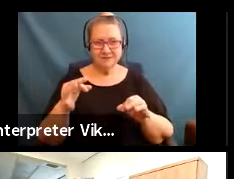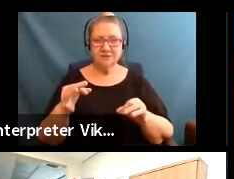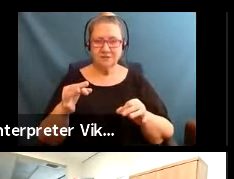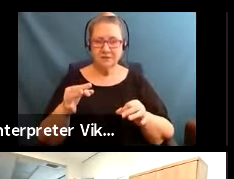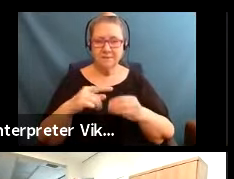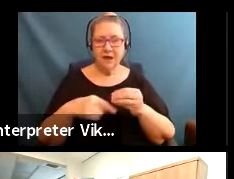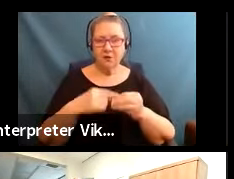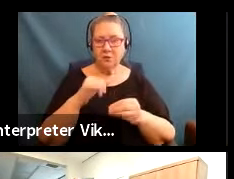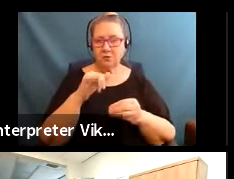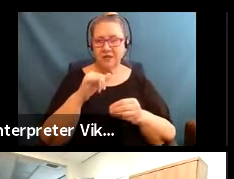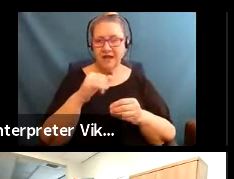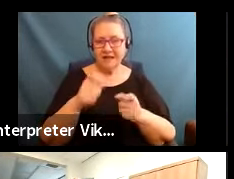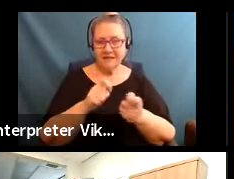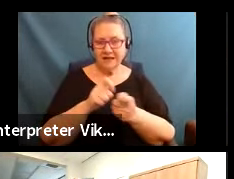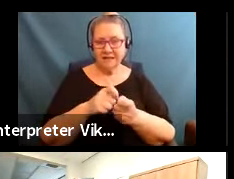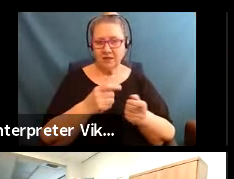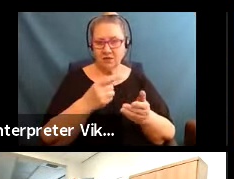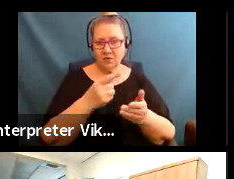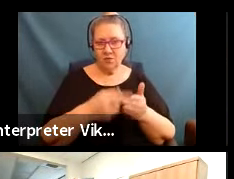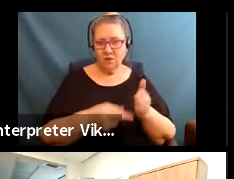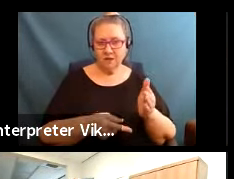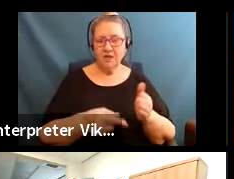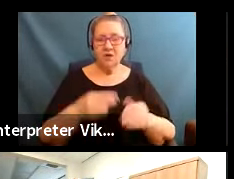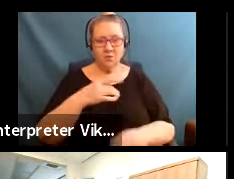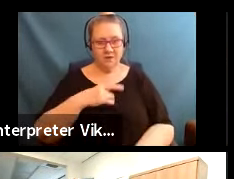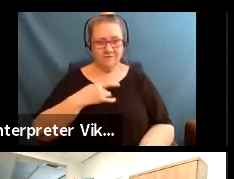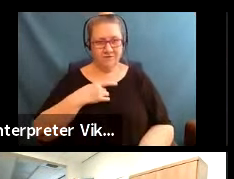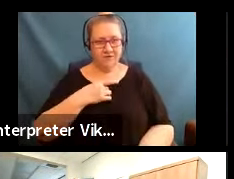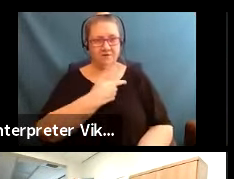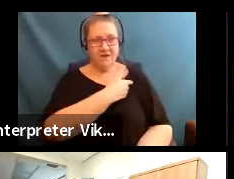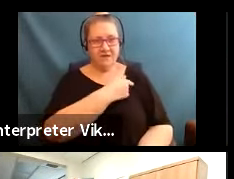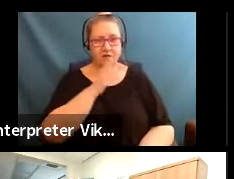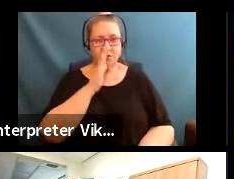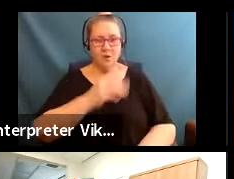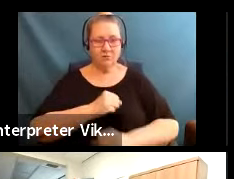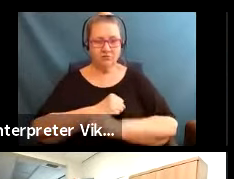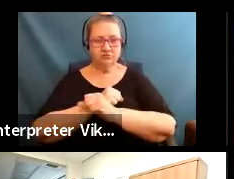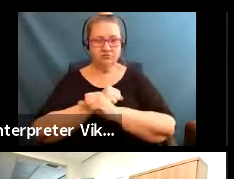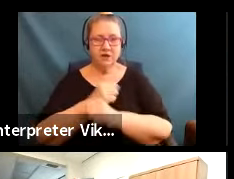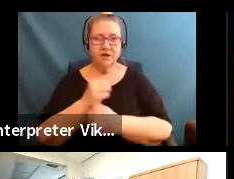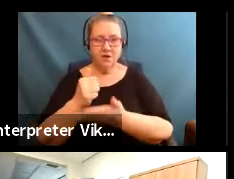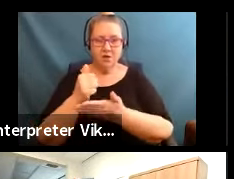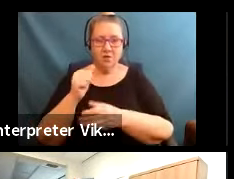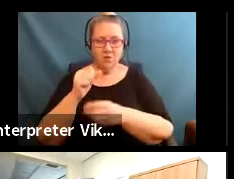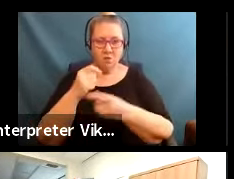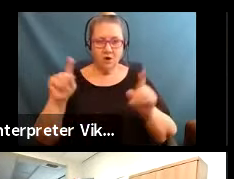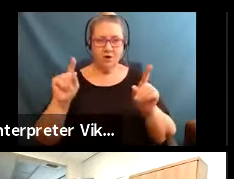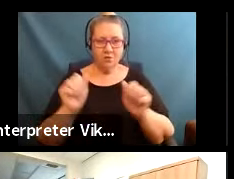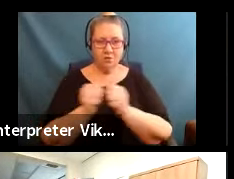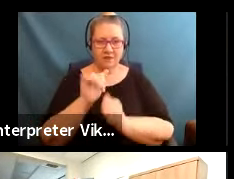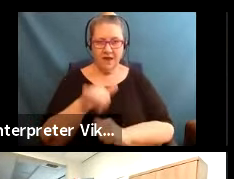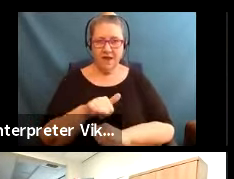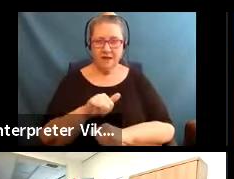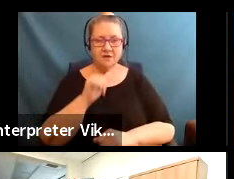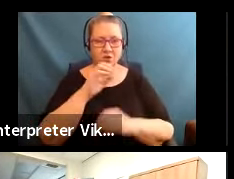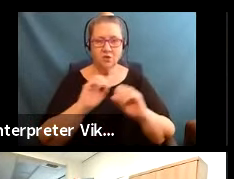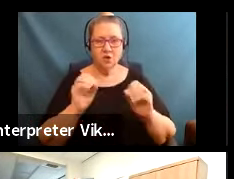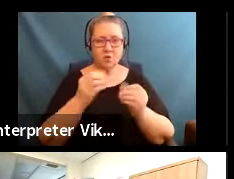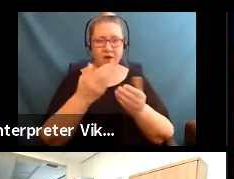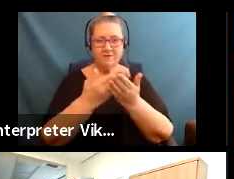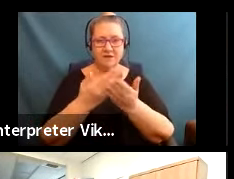we do believe that vaccines should still work against this variant, and we don't have any evidence right now to point to